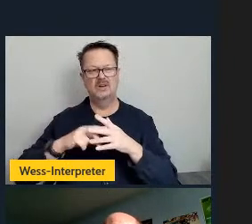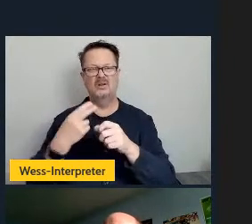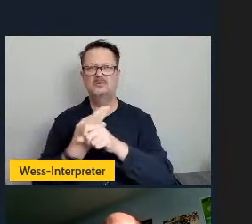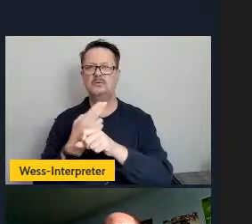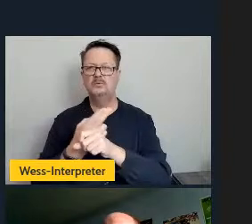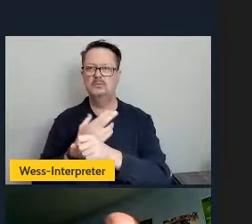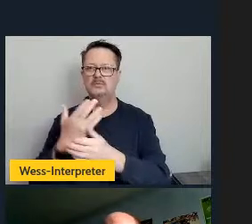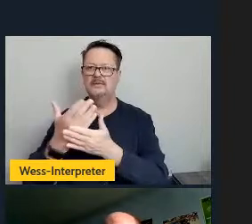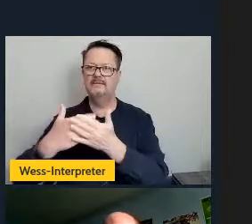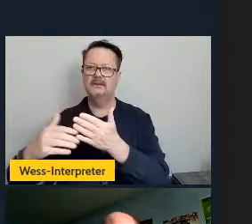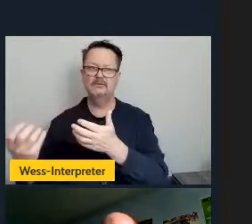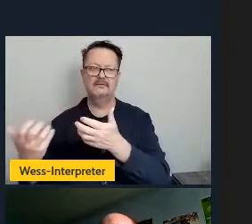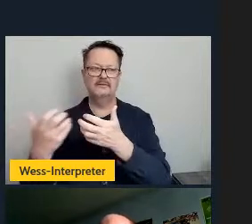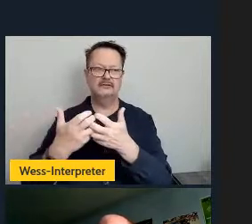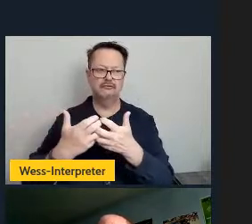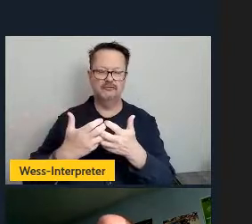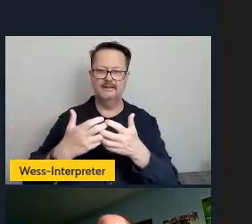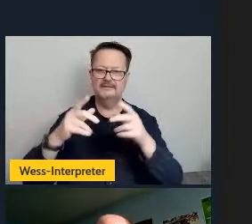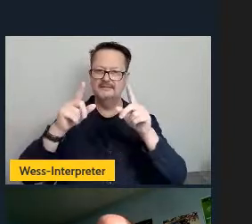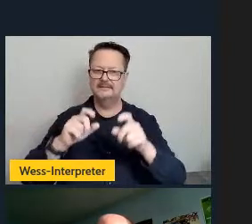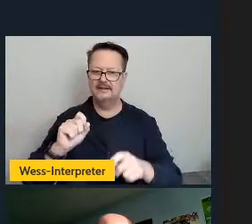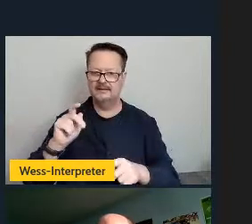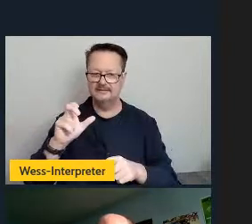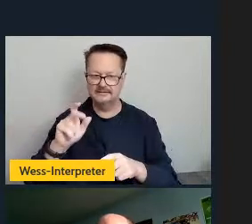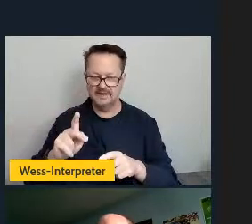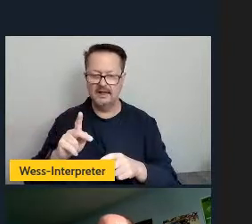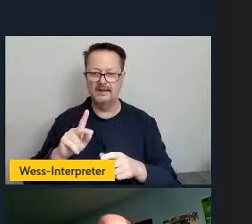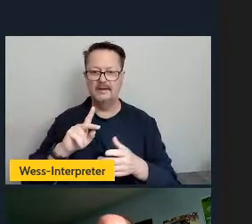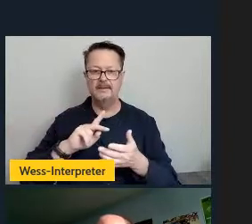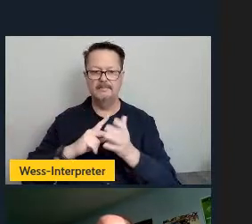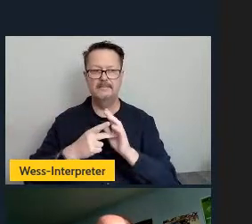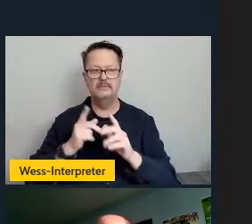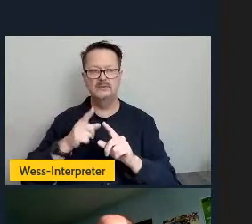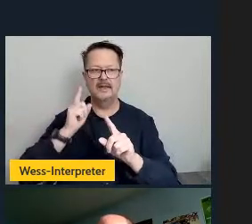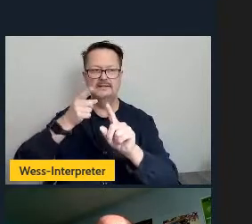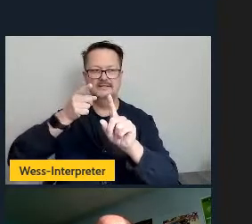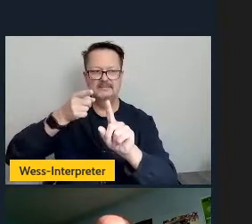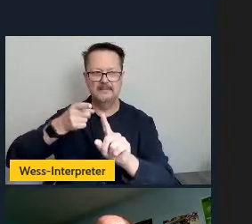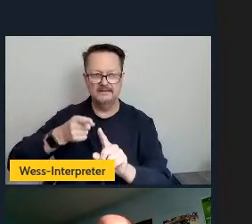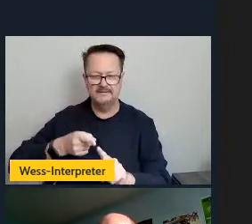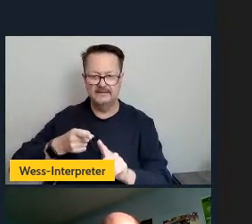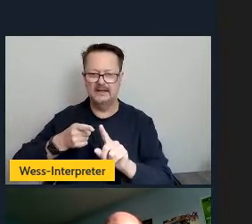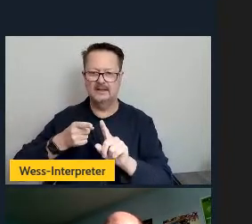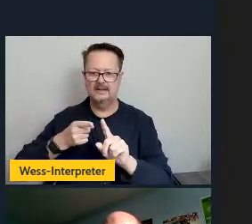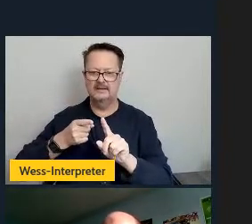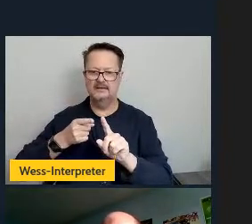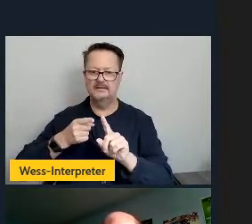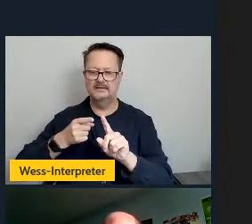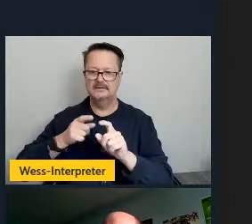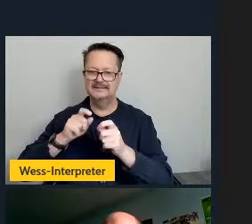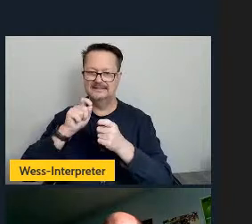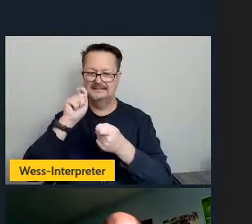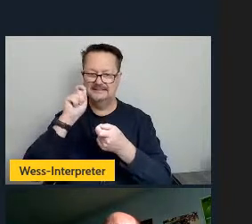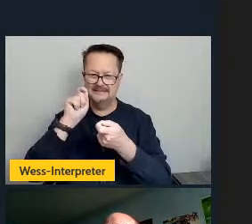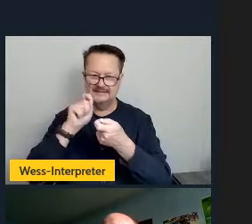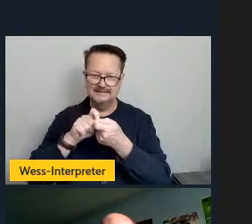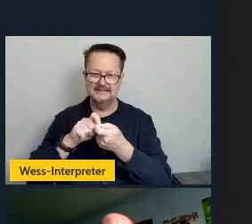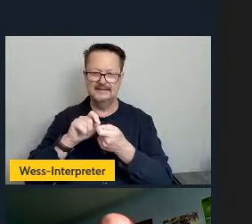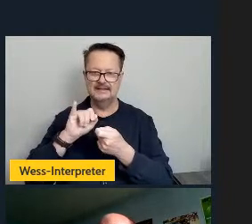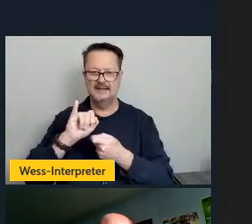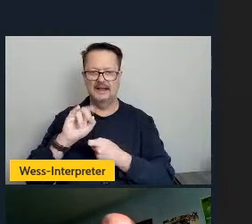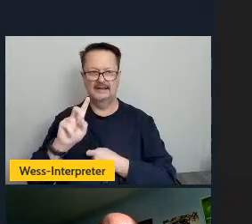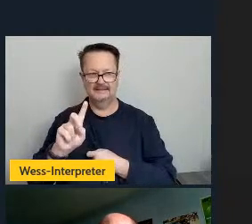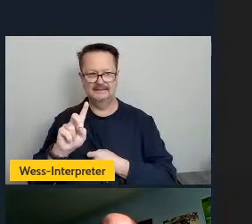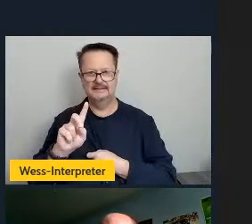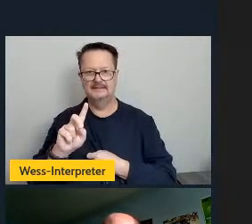of the integration test stack, which allows us to specify an ID